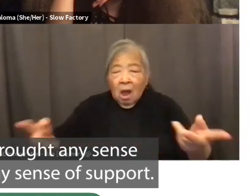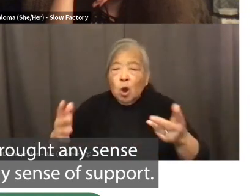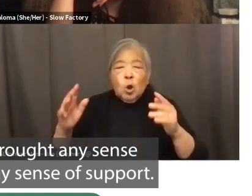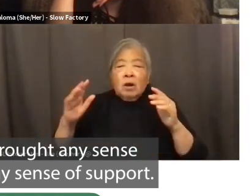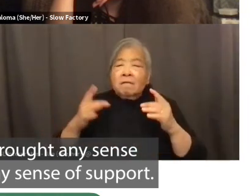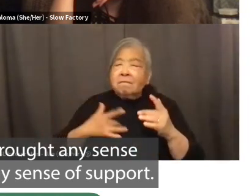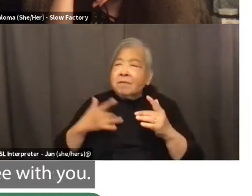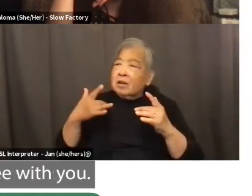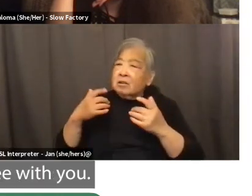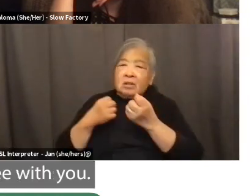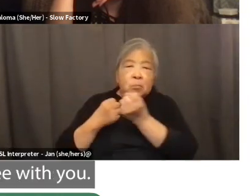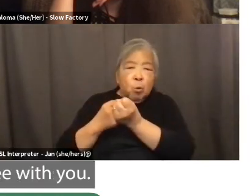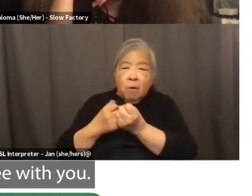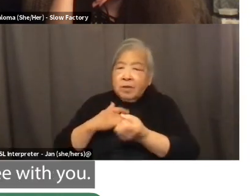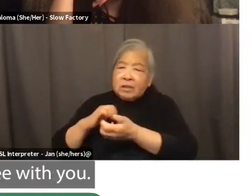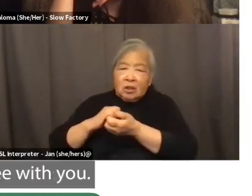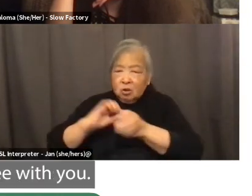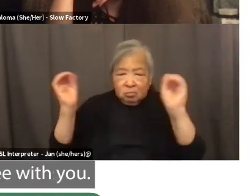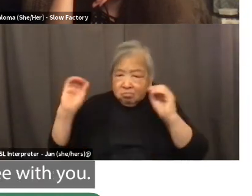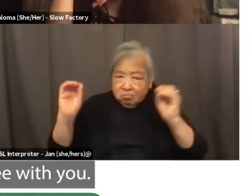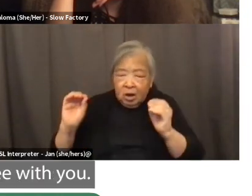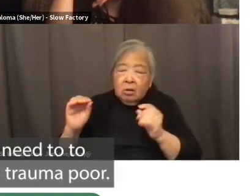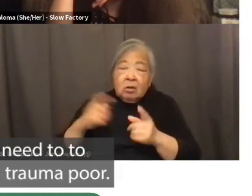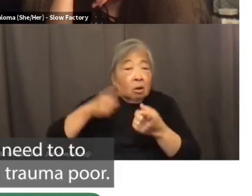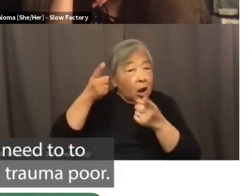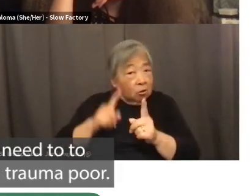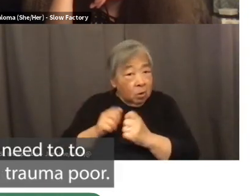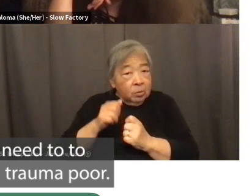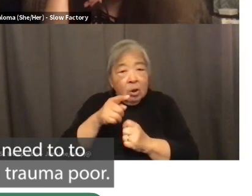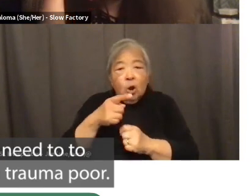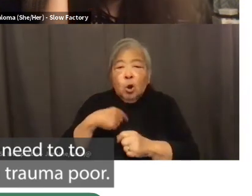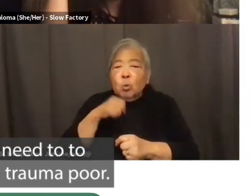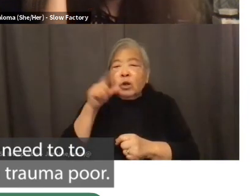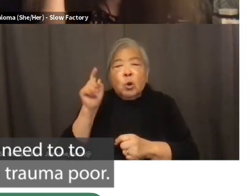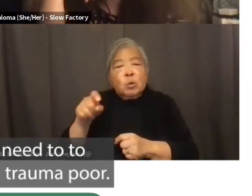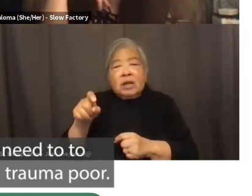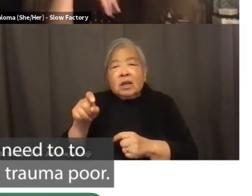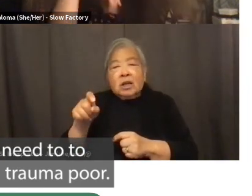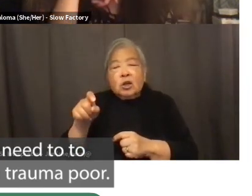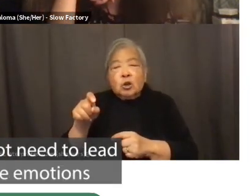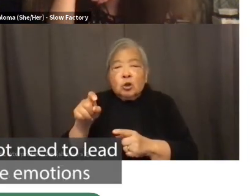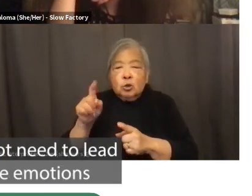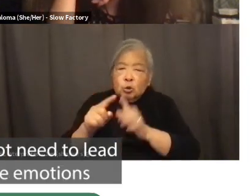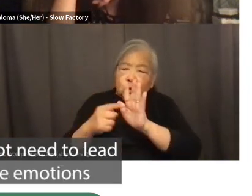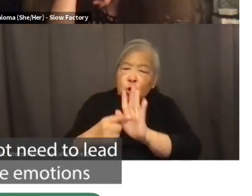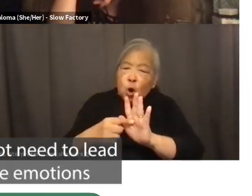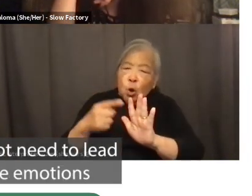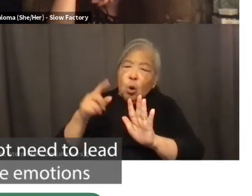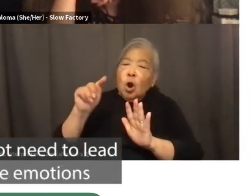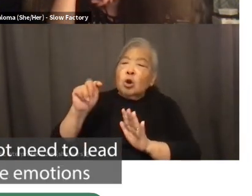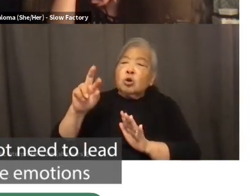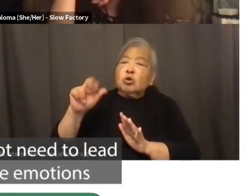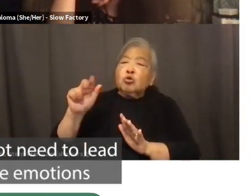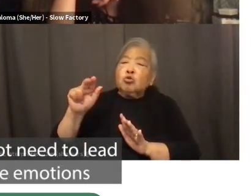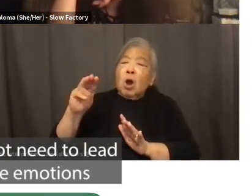any sense of support. So I agree with you. We don't need to lead with trauma porn. We do not need